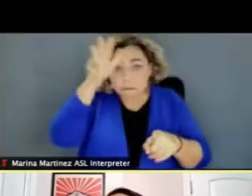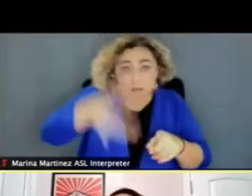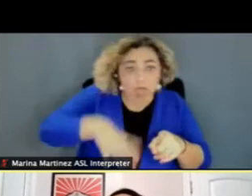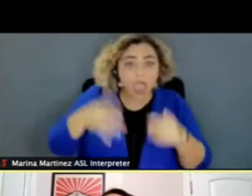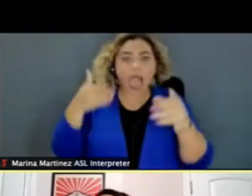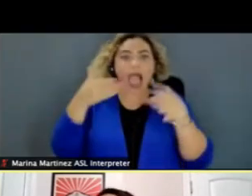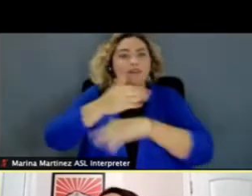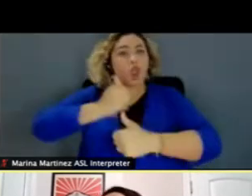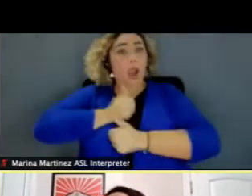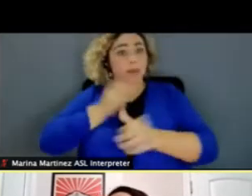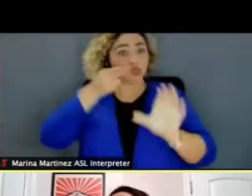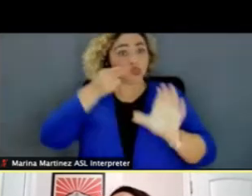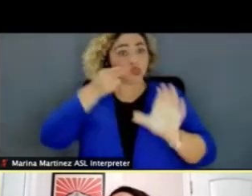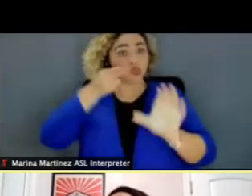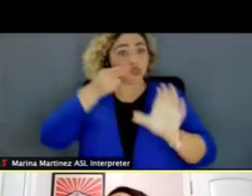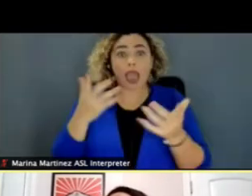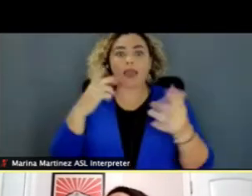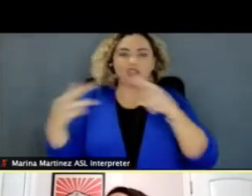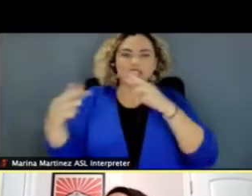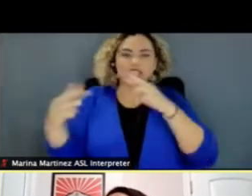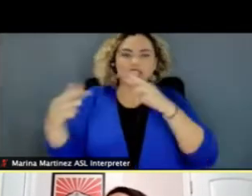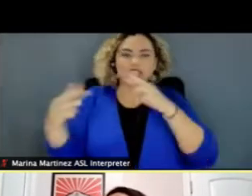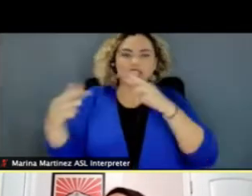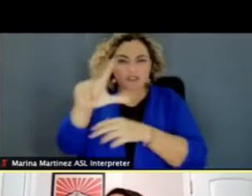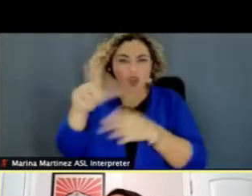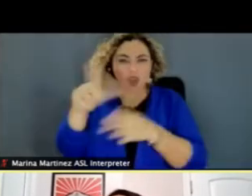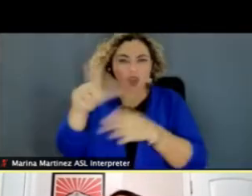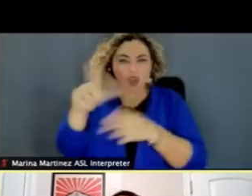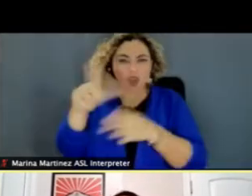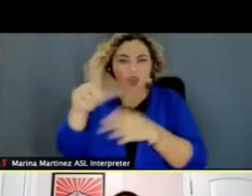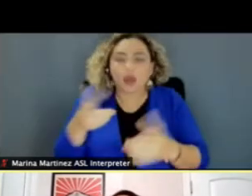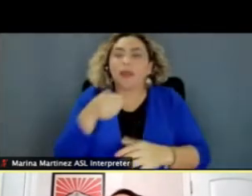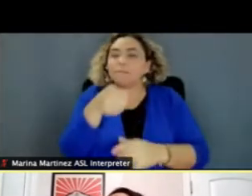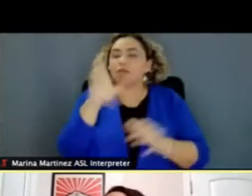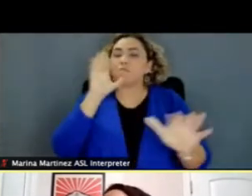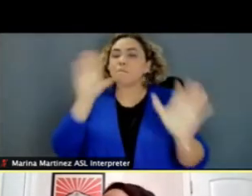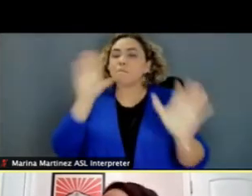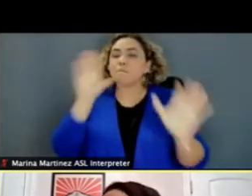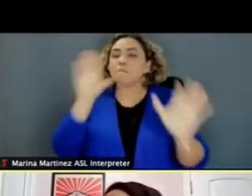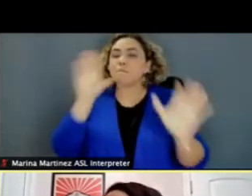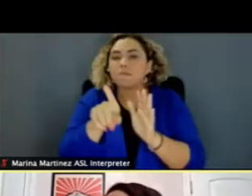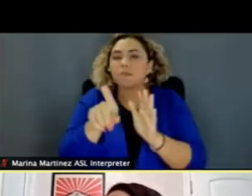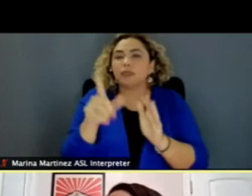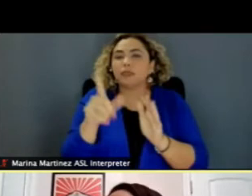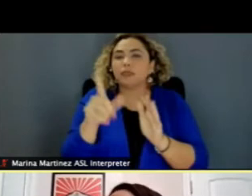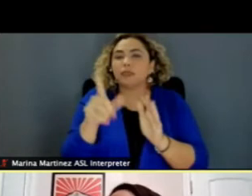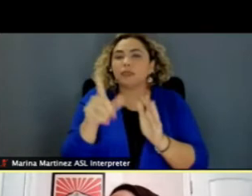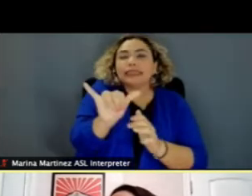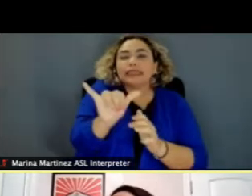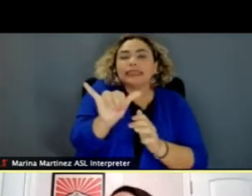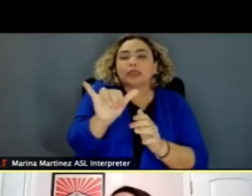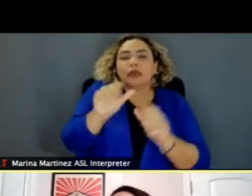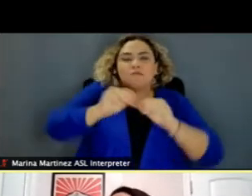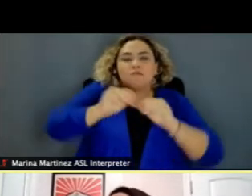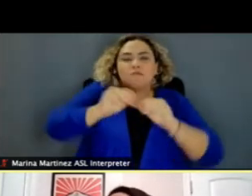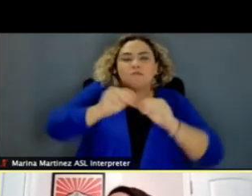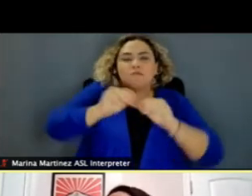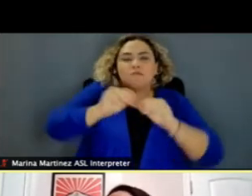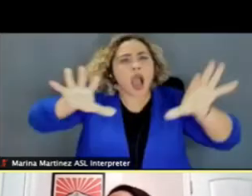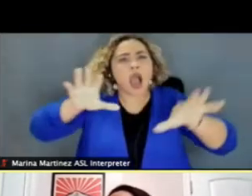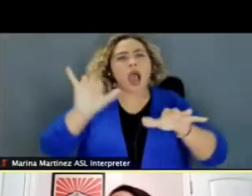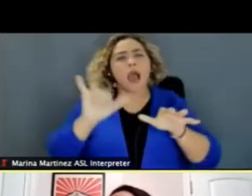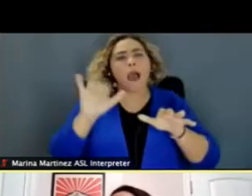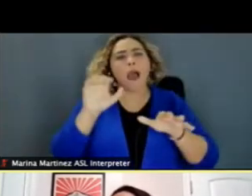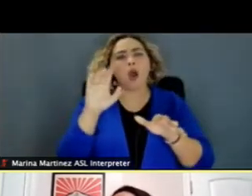Army, after the Civil War, but this photo was almost like a mass media